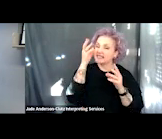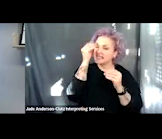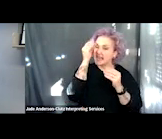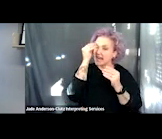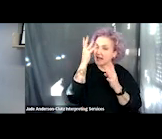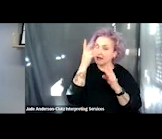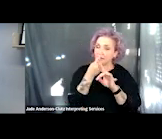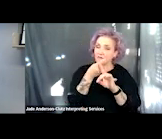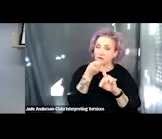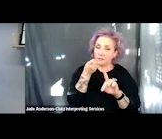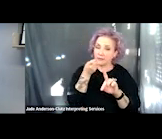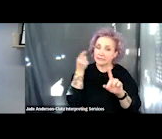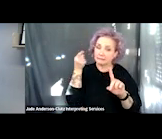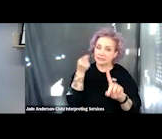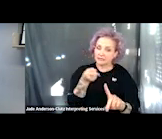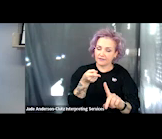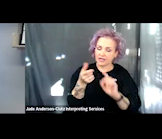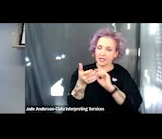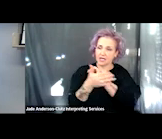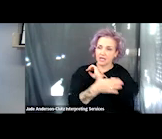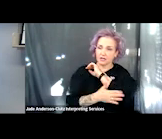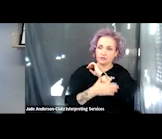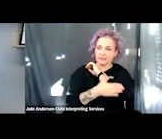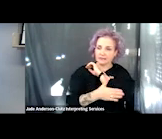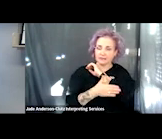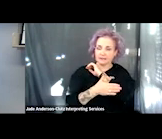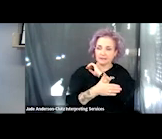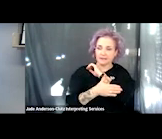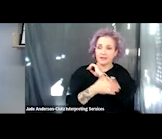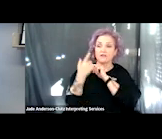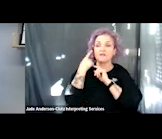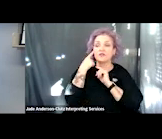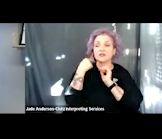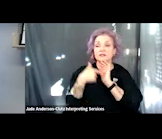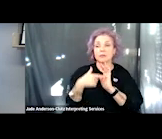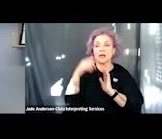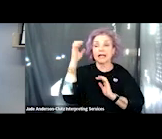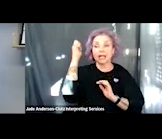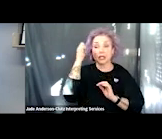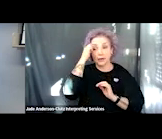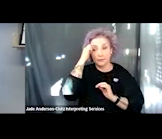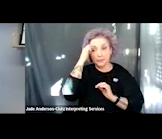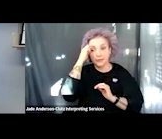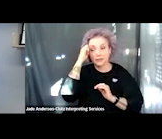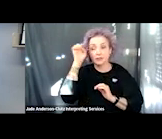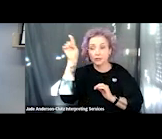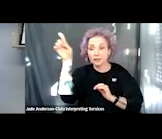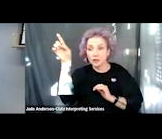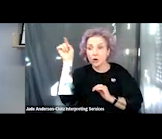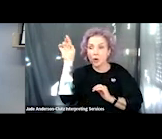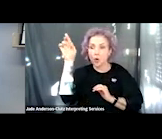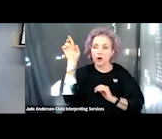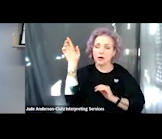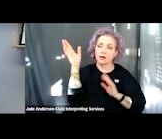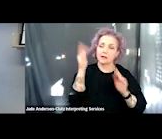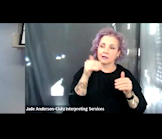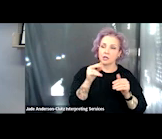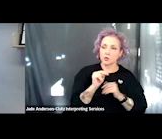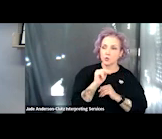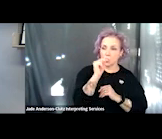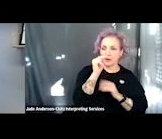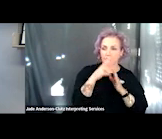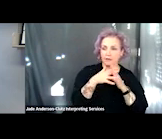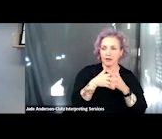notice, most of the countries I actually showed were either in Europe or in North America, or basically the States. So we don't actually know how